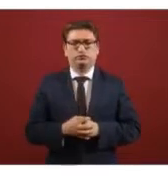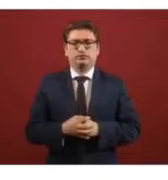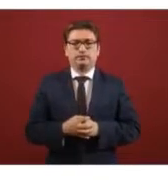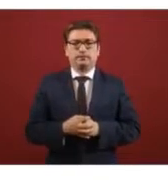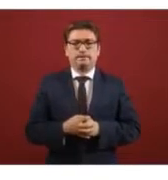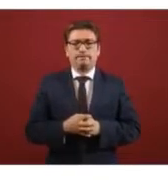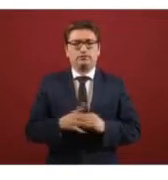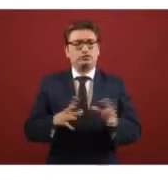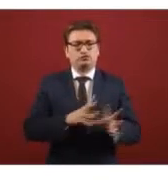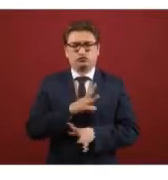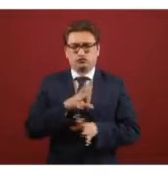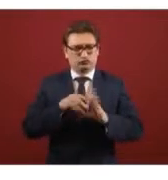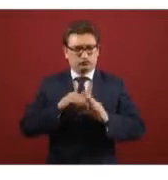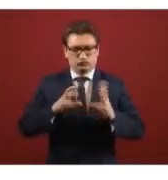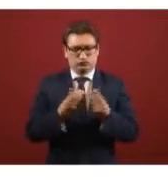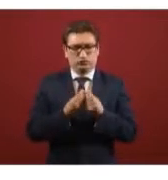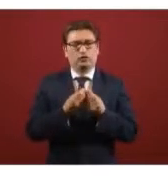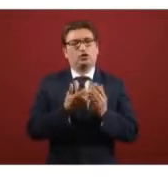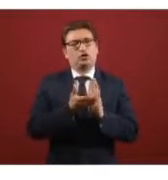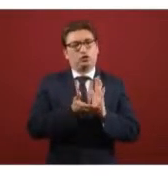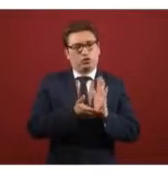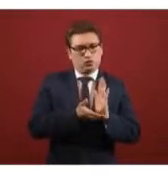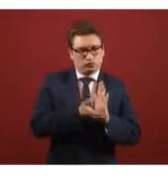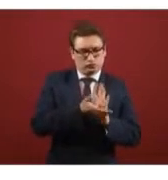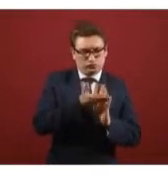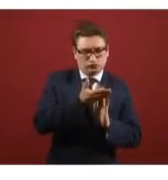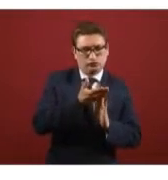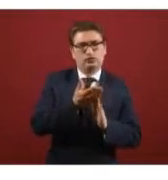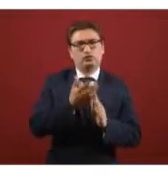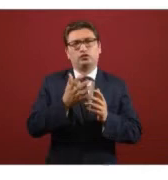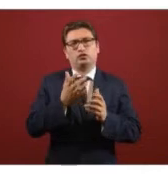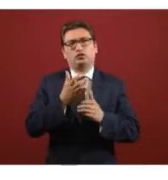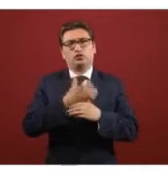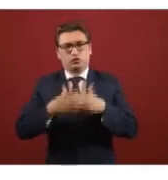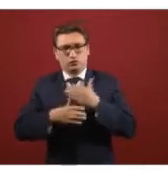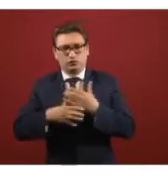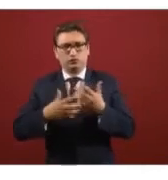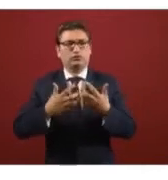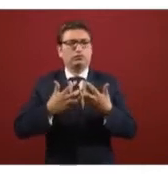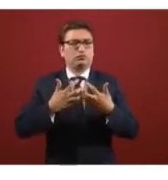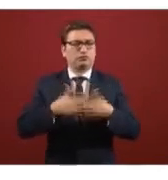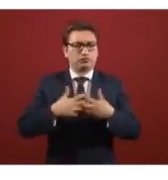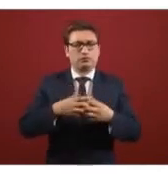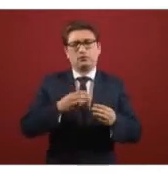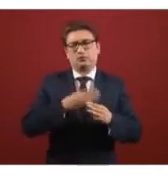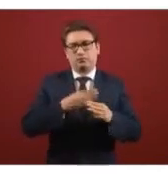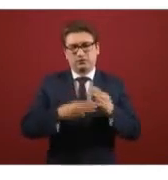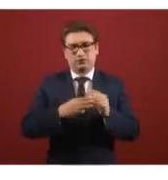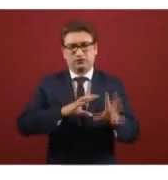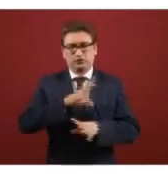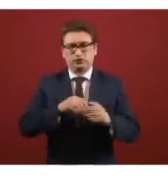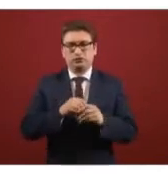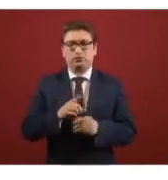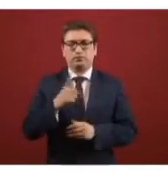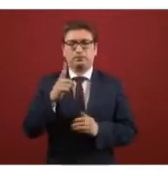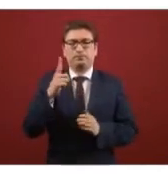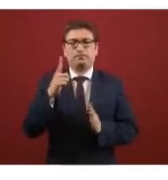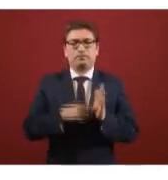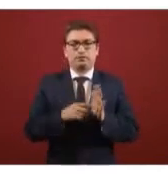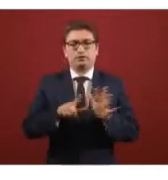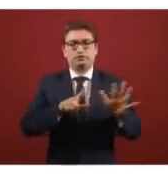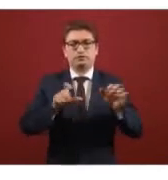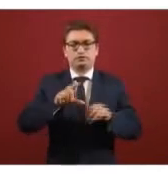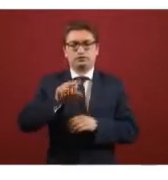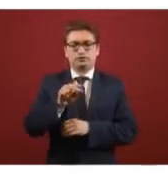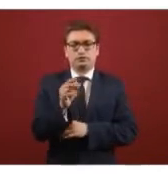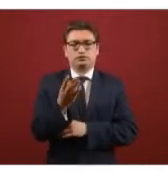Y And el then monto on integrado the, con la construcción, con for los the equipos, construction con material, and asciende a material.